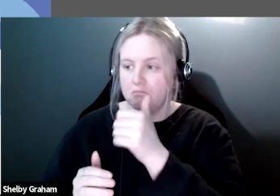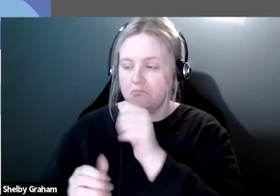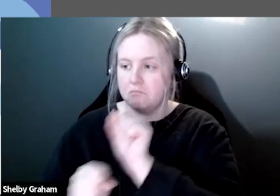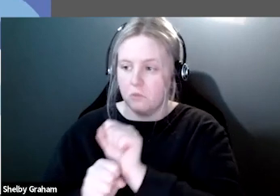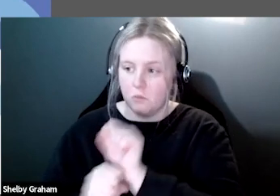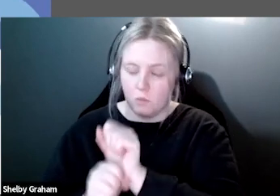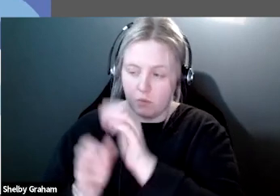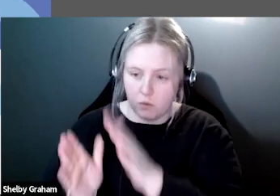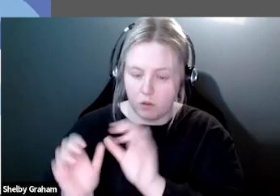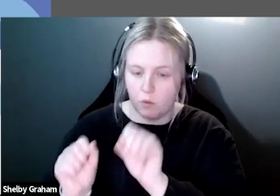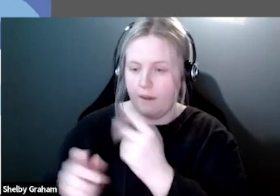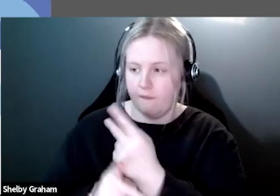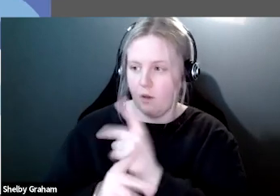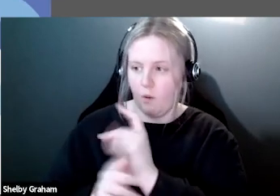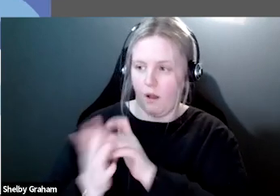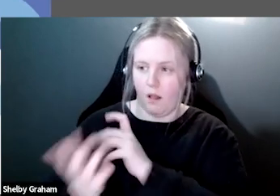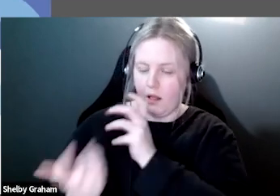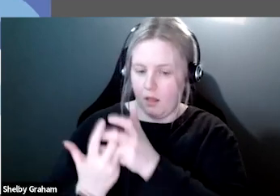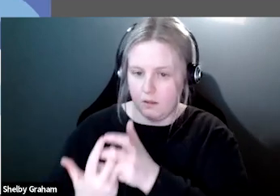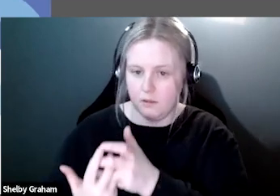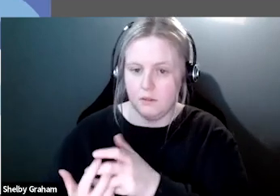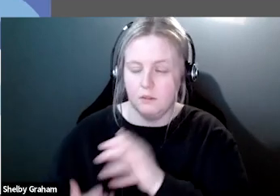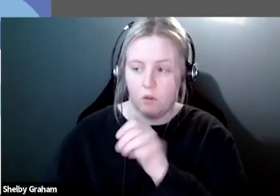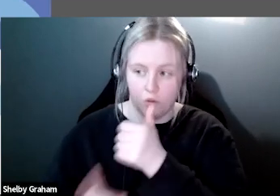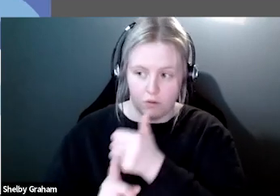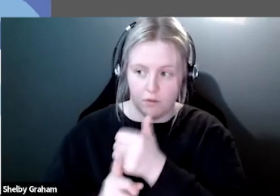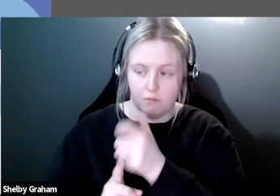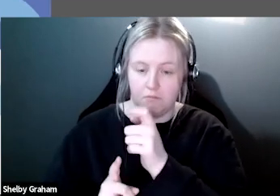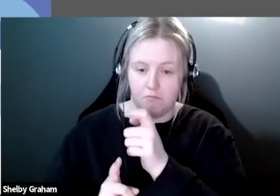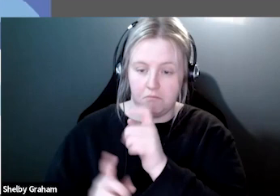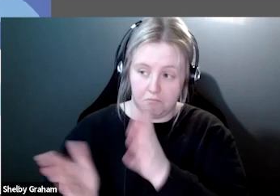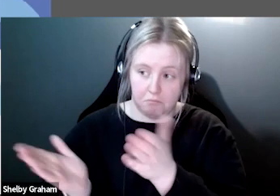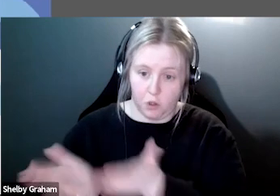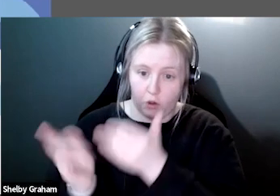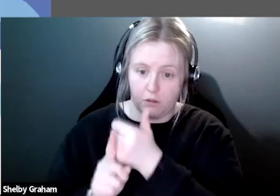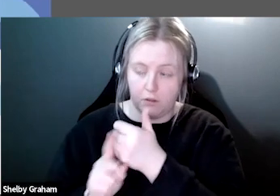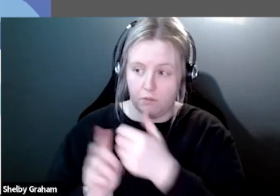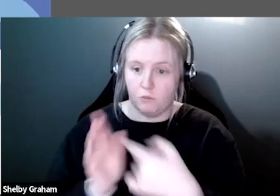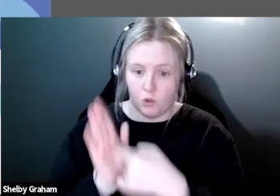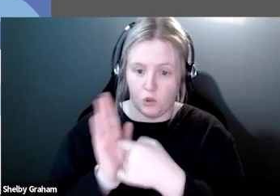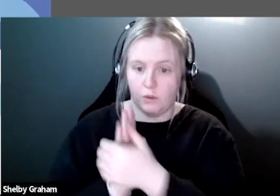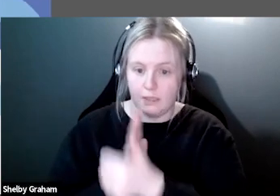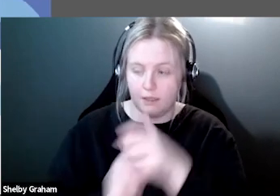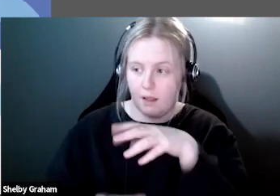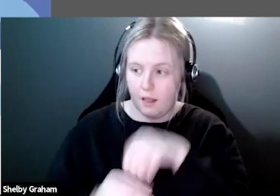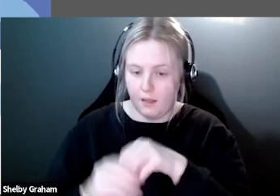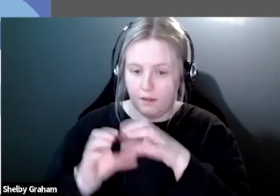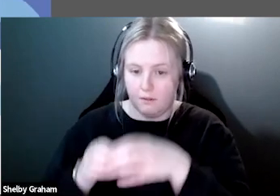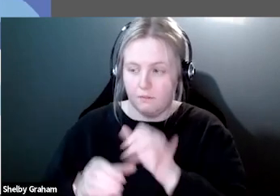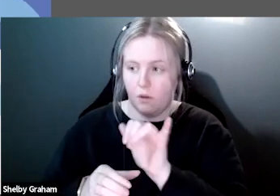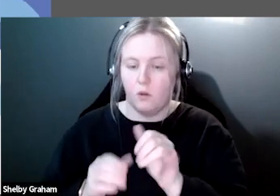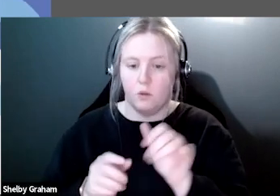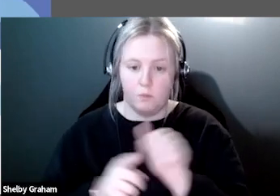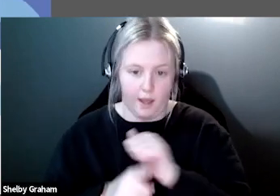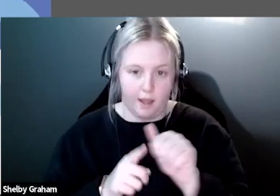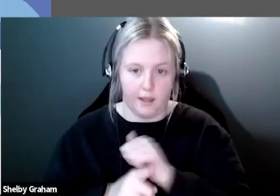made. Participants are encouraged to showcase their skills and strengths in their application package, as well as rehearse their interview responses